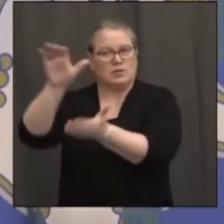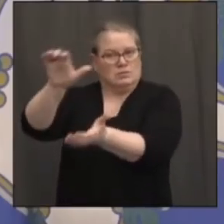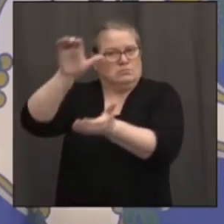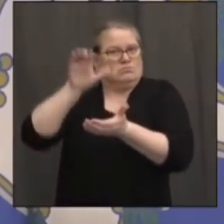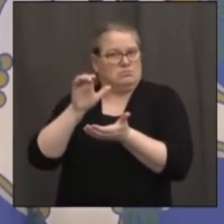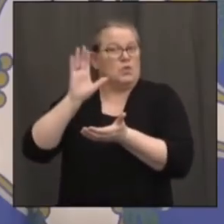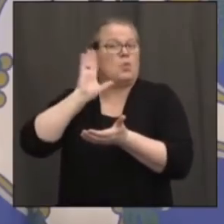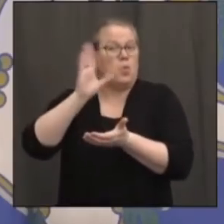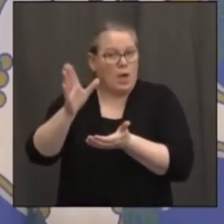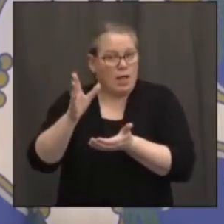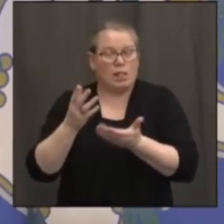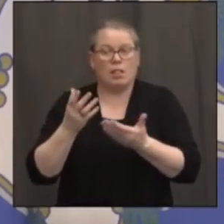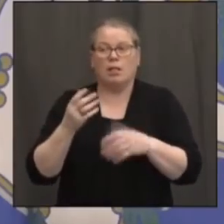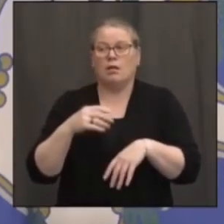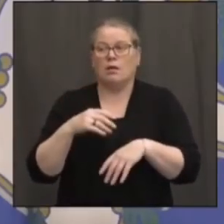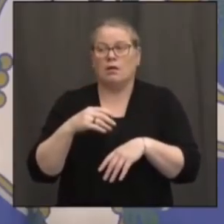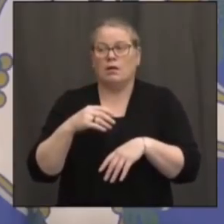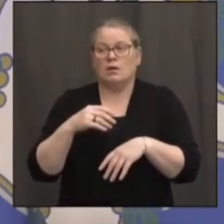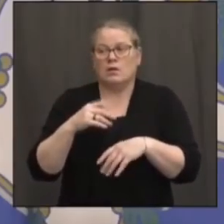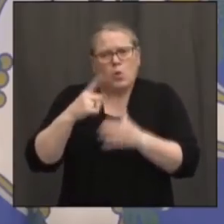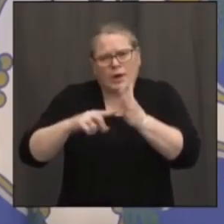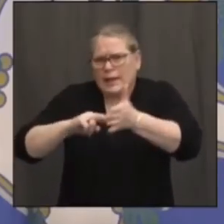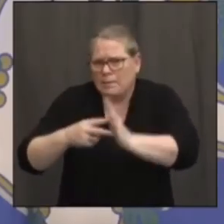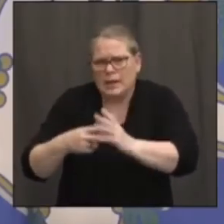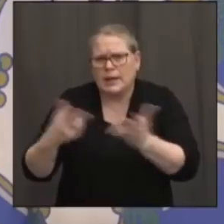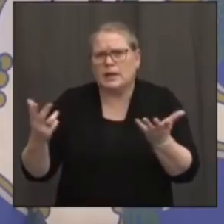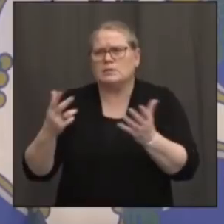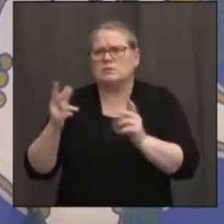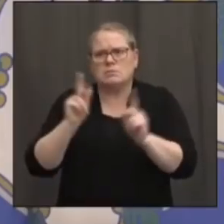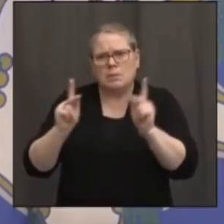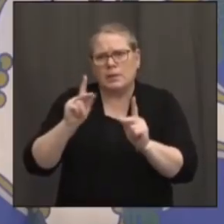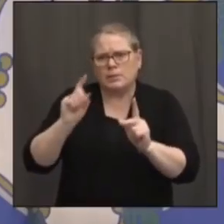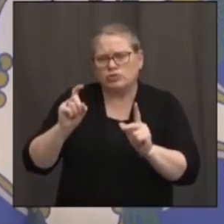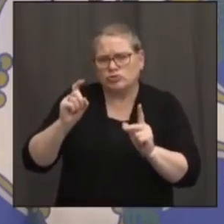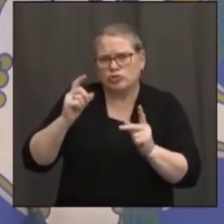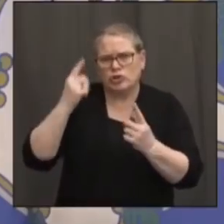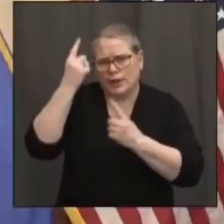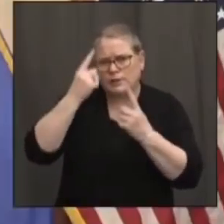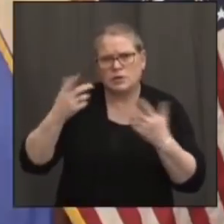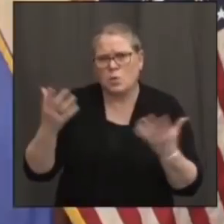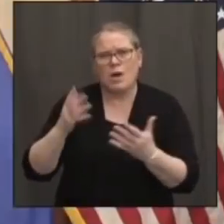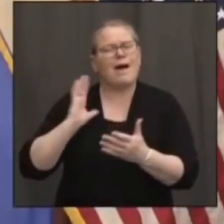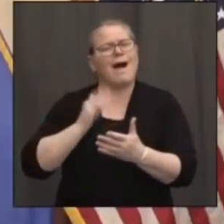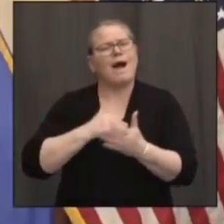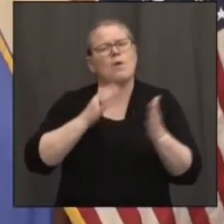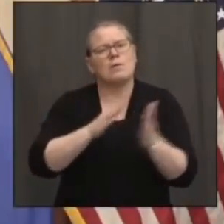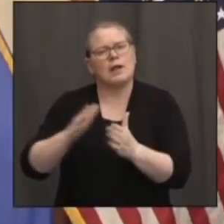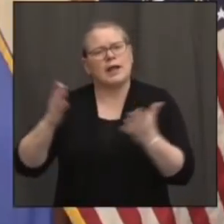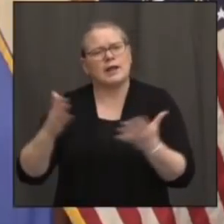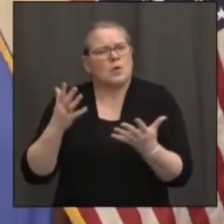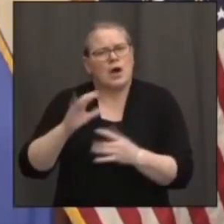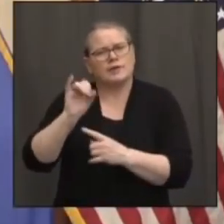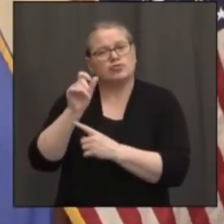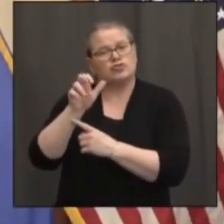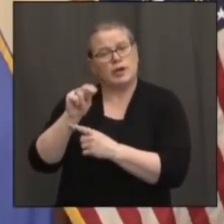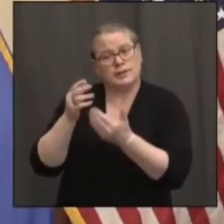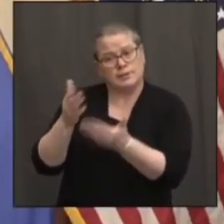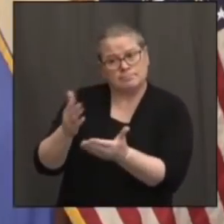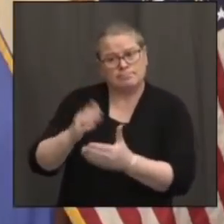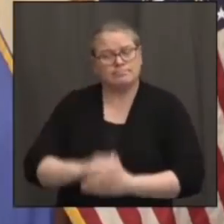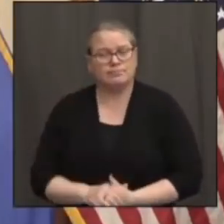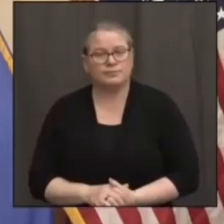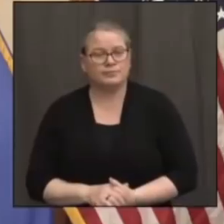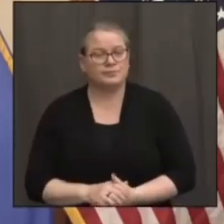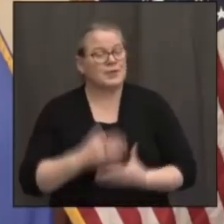people, how they should think about it, and basically our vaccination strategy. Jason Schwartz. Sure. Thanks, Governor. It's great to be with you